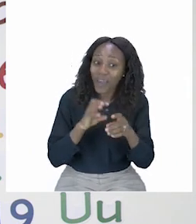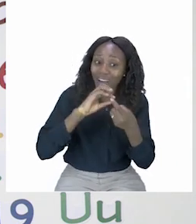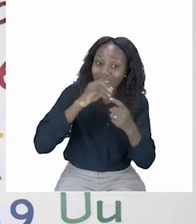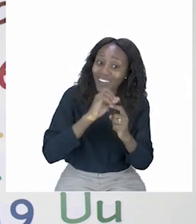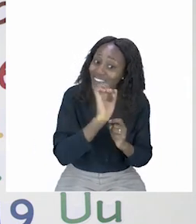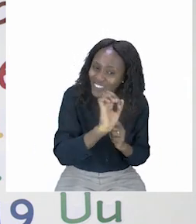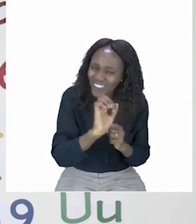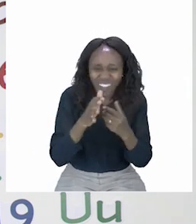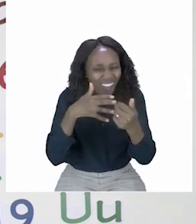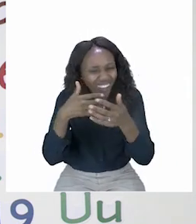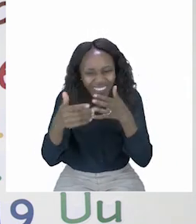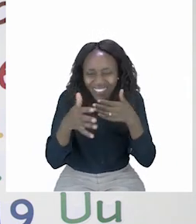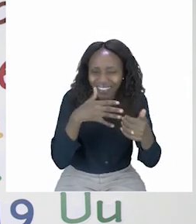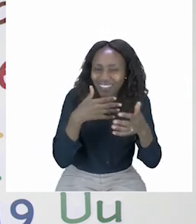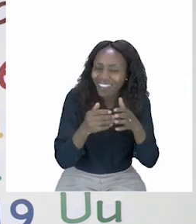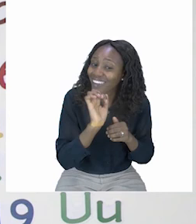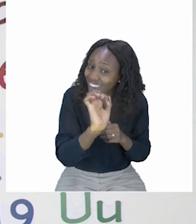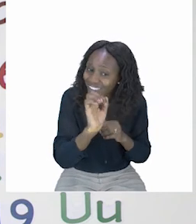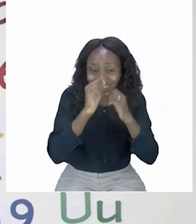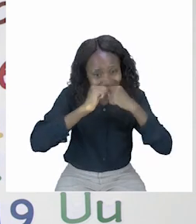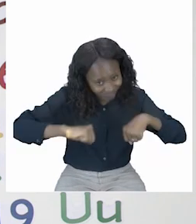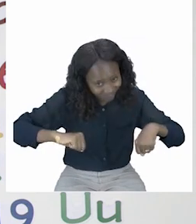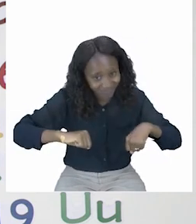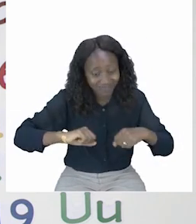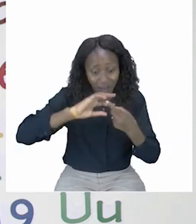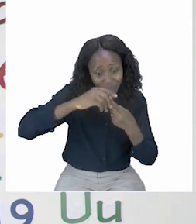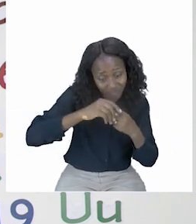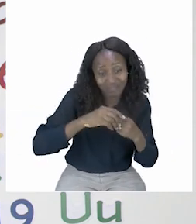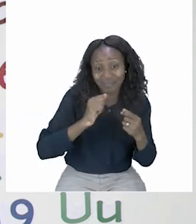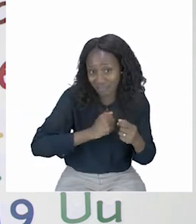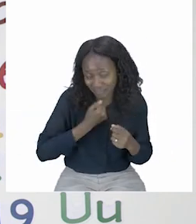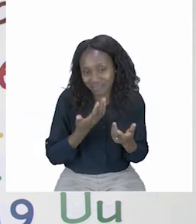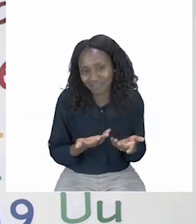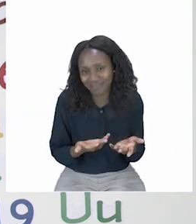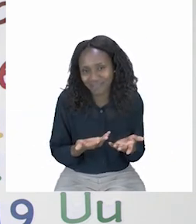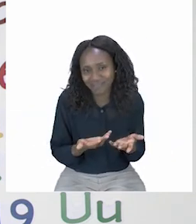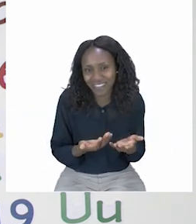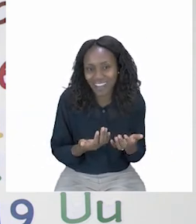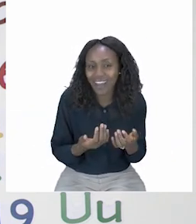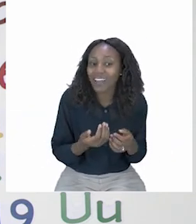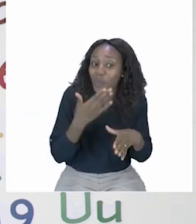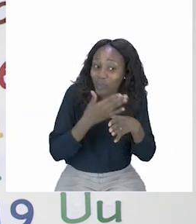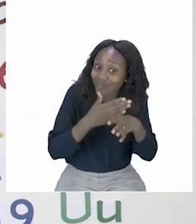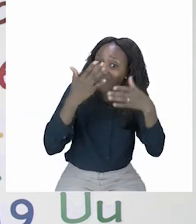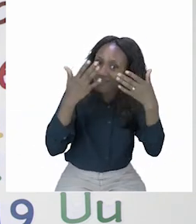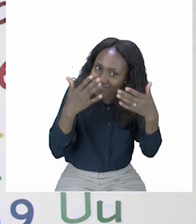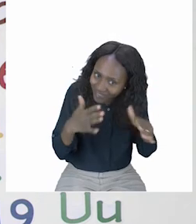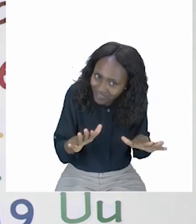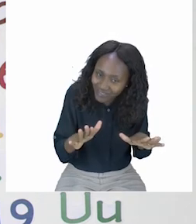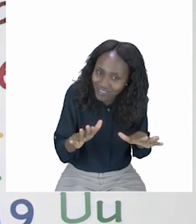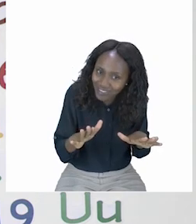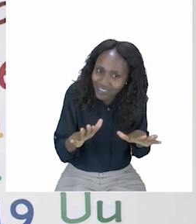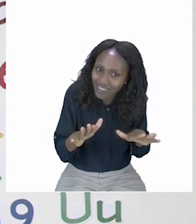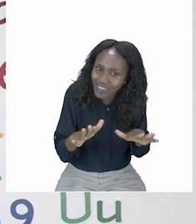use anything for your counters. These are bottle tops. Now that we are done with our exercise, it is time for